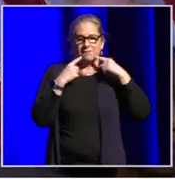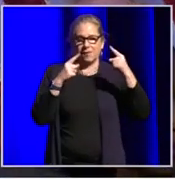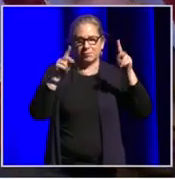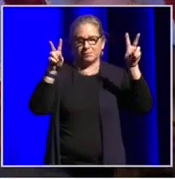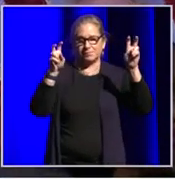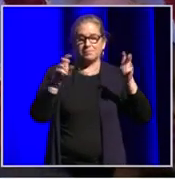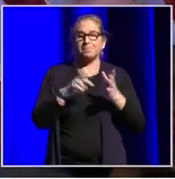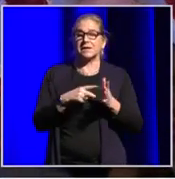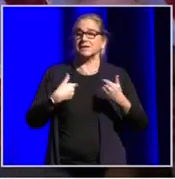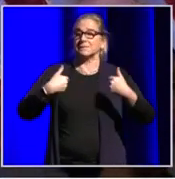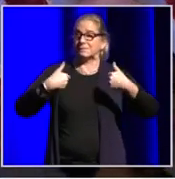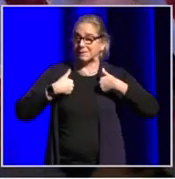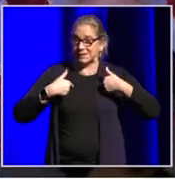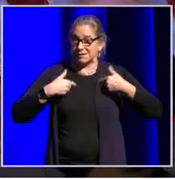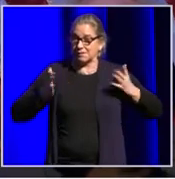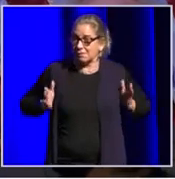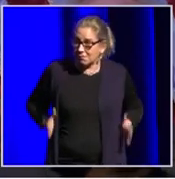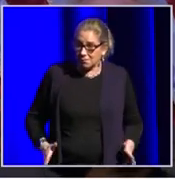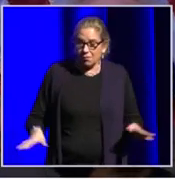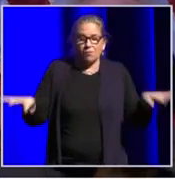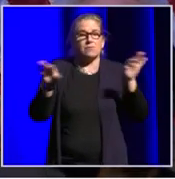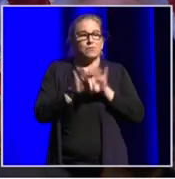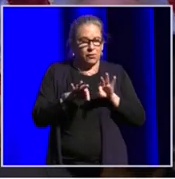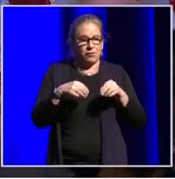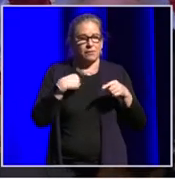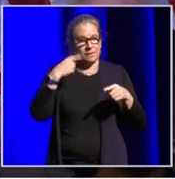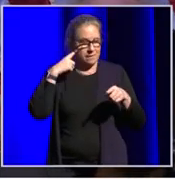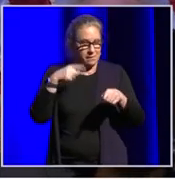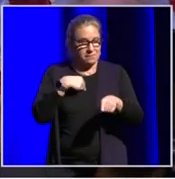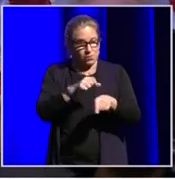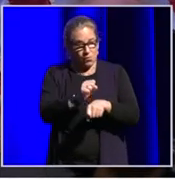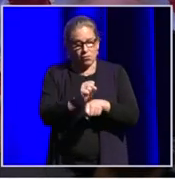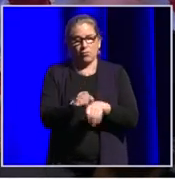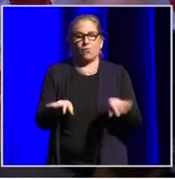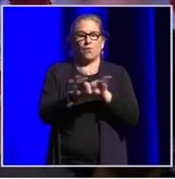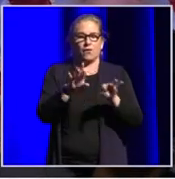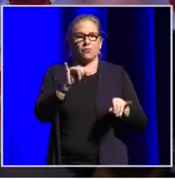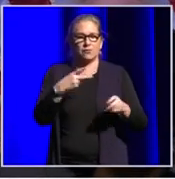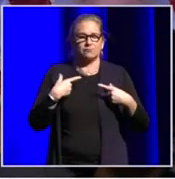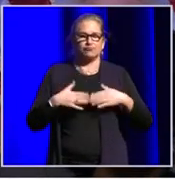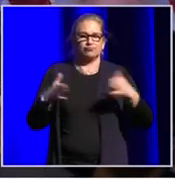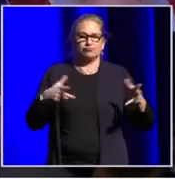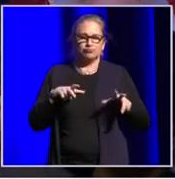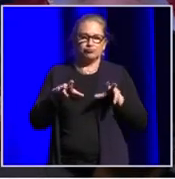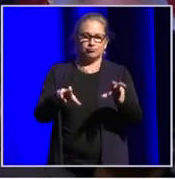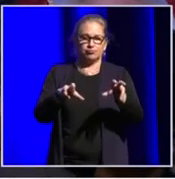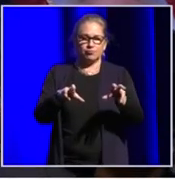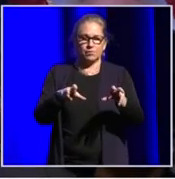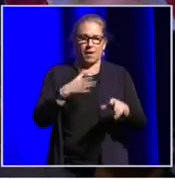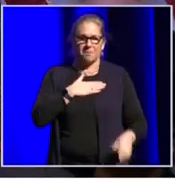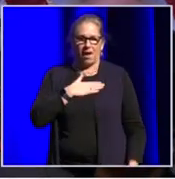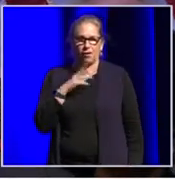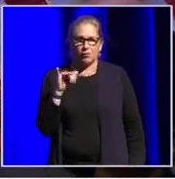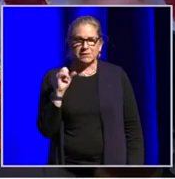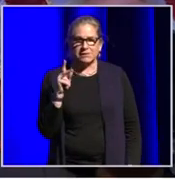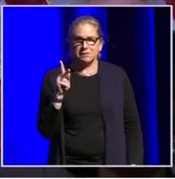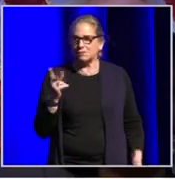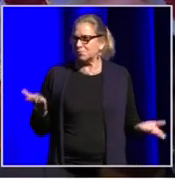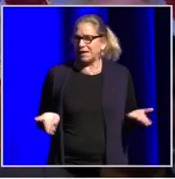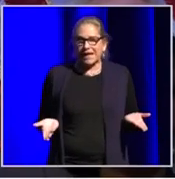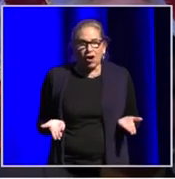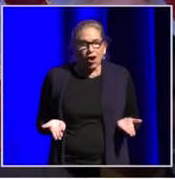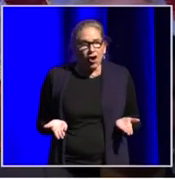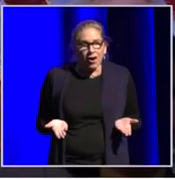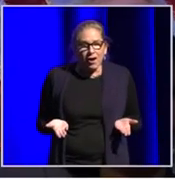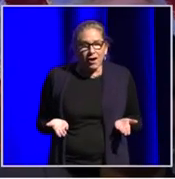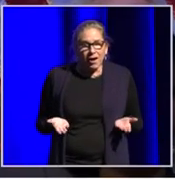Neighbors have cast their votes, their sacred votes, for me to risk standing alone for those things that are right and